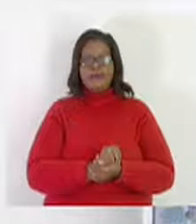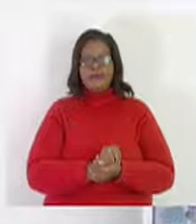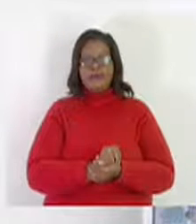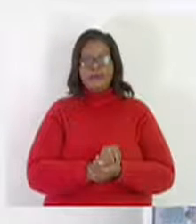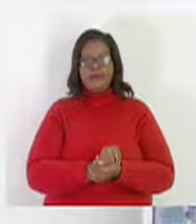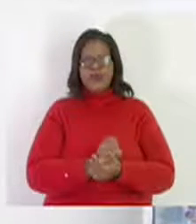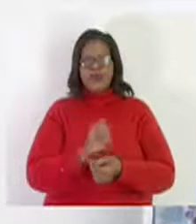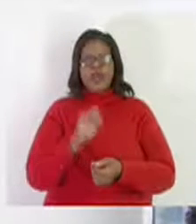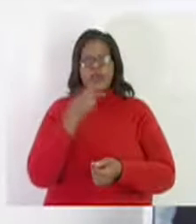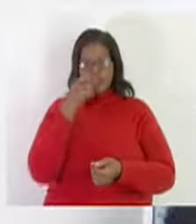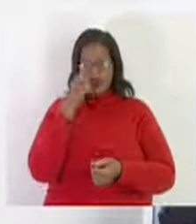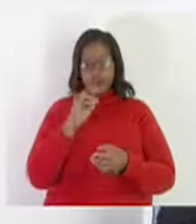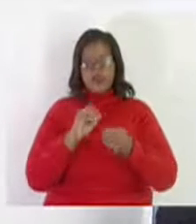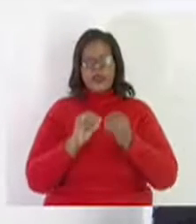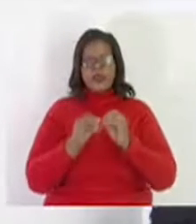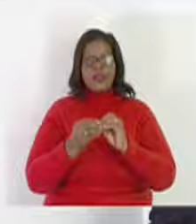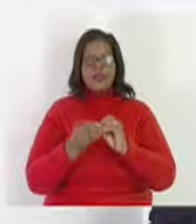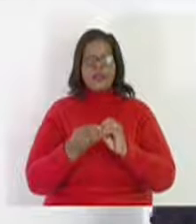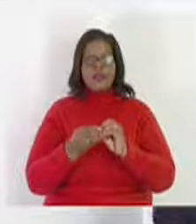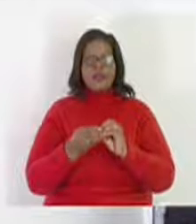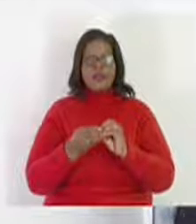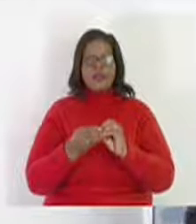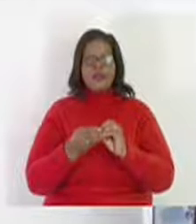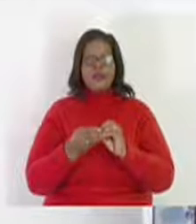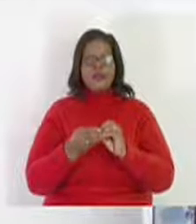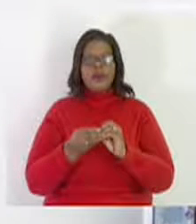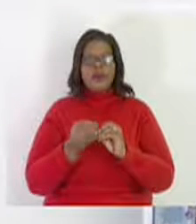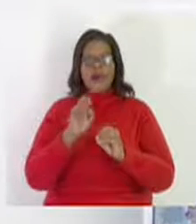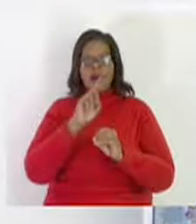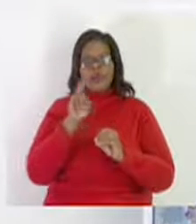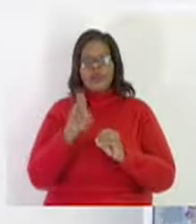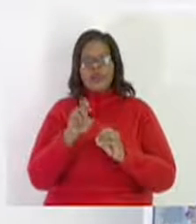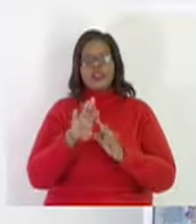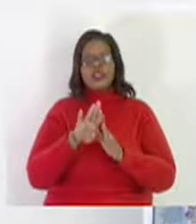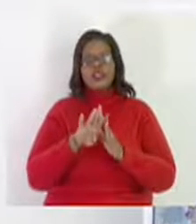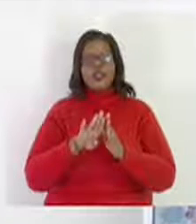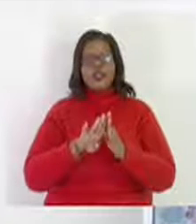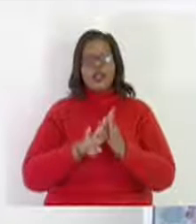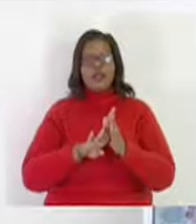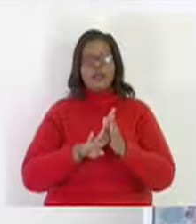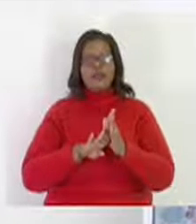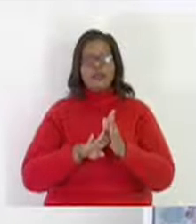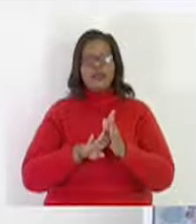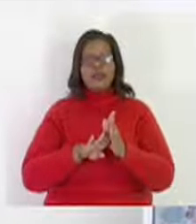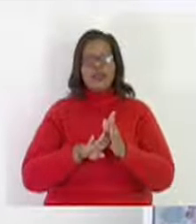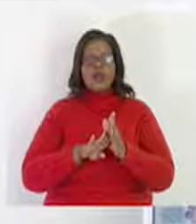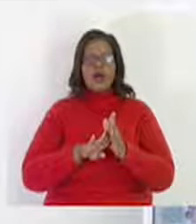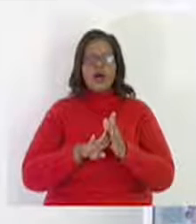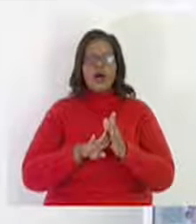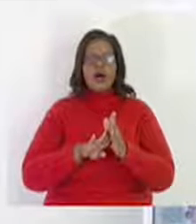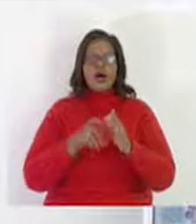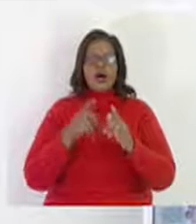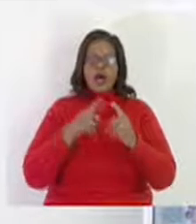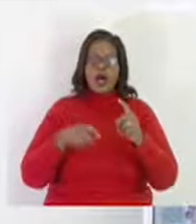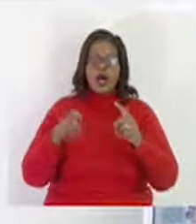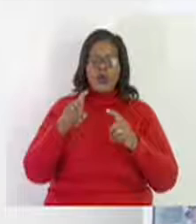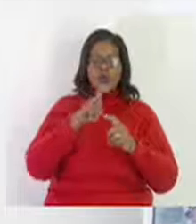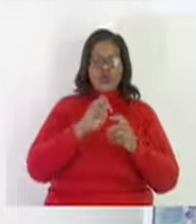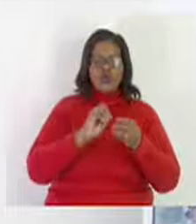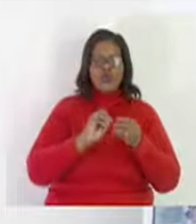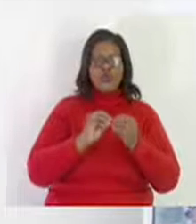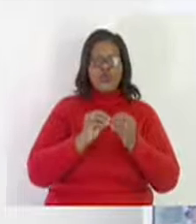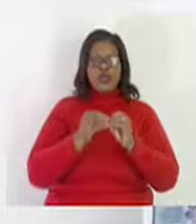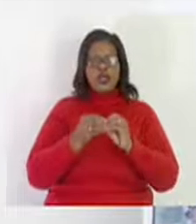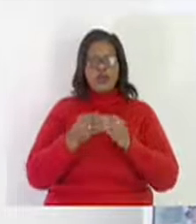If you look at these numbers, the question can come, round off the number to